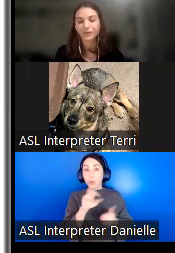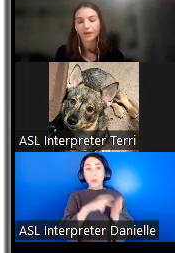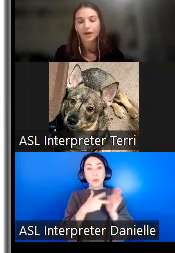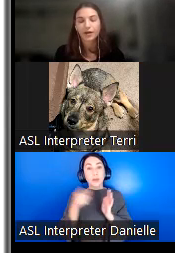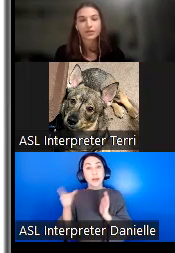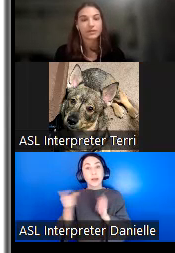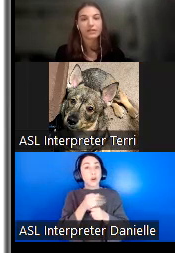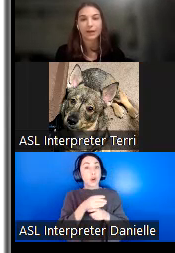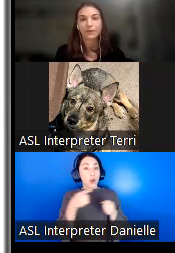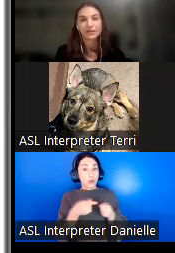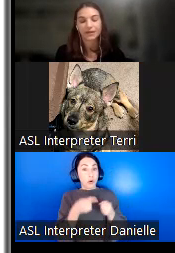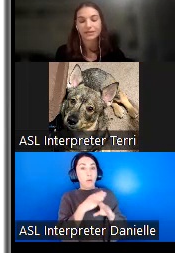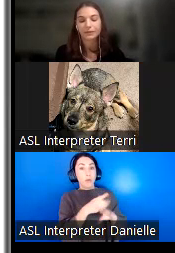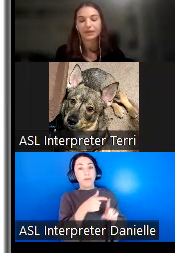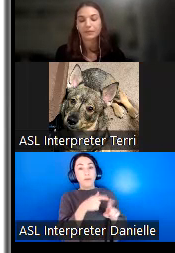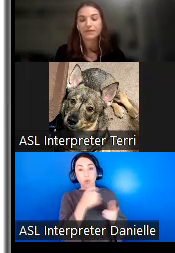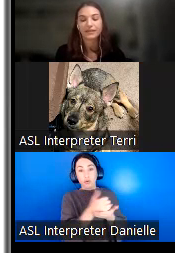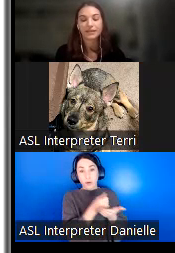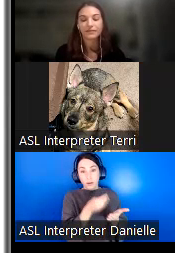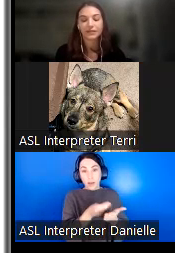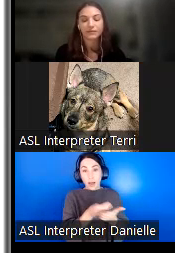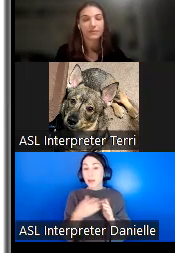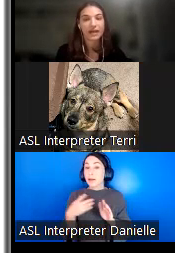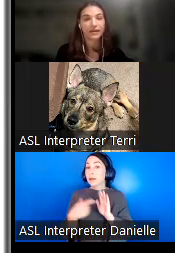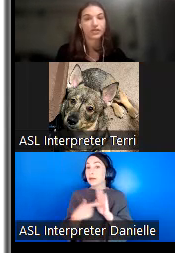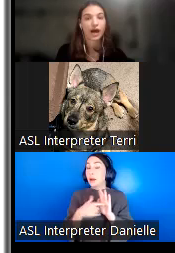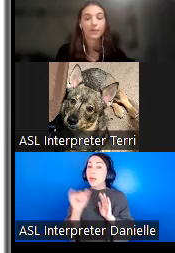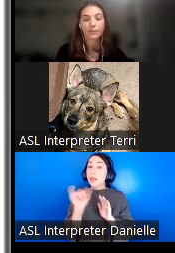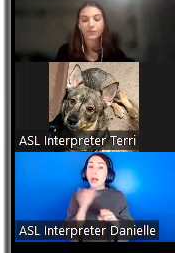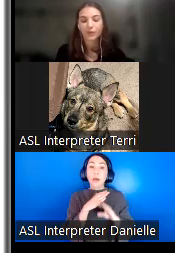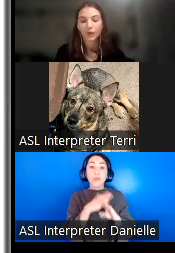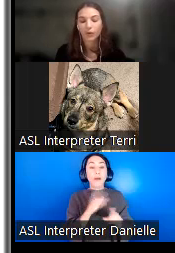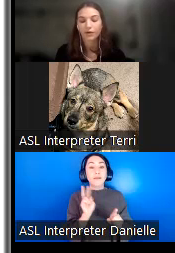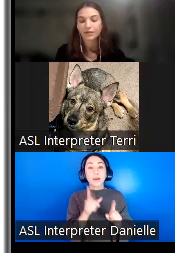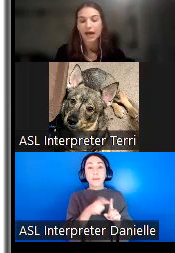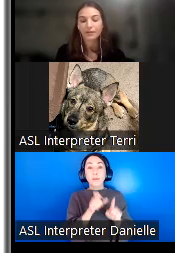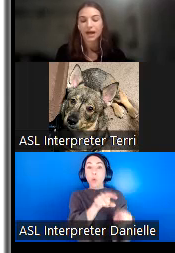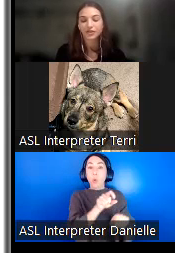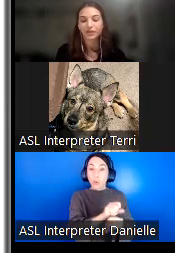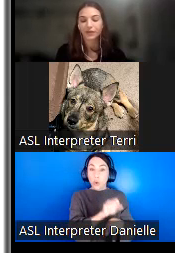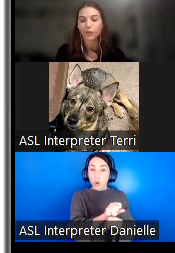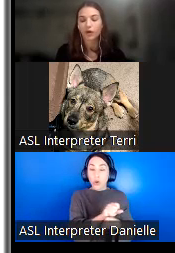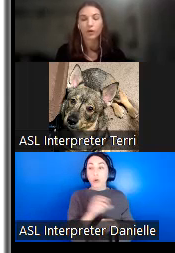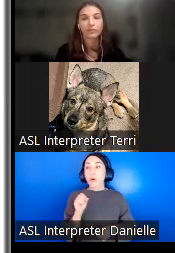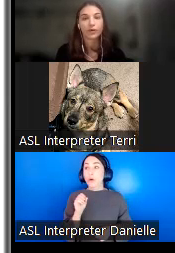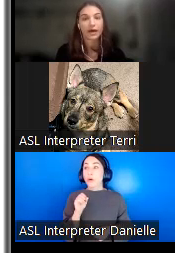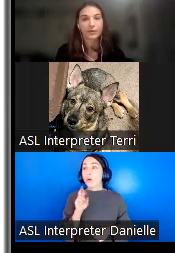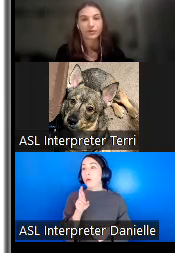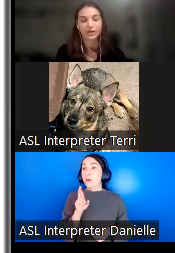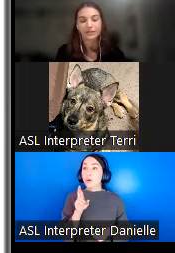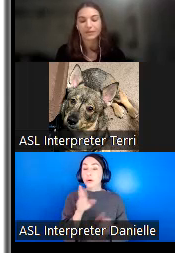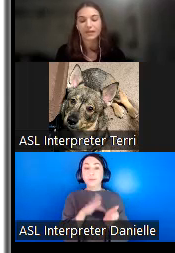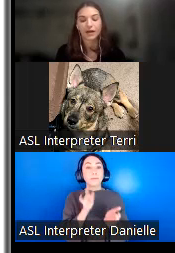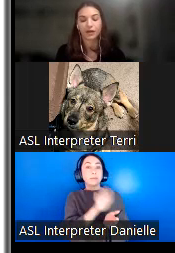money. So some examples of this could be preventing the victim from attending a job, or sabotaging their work or